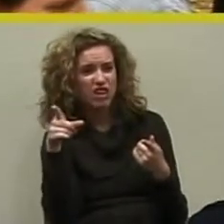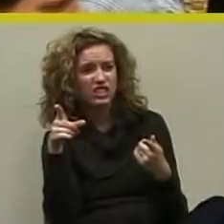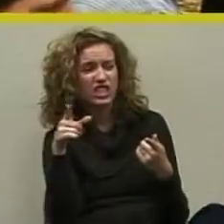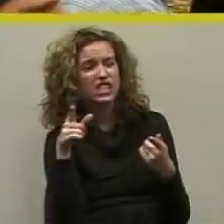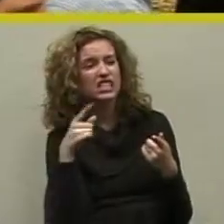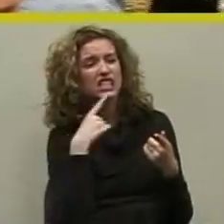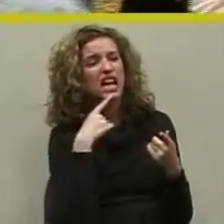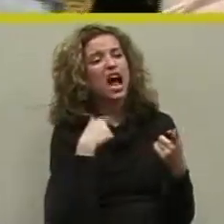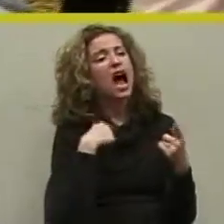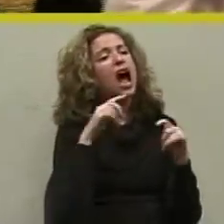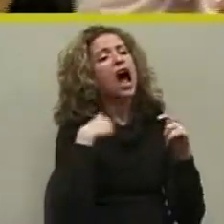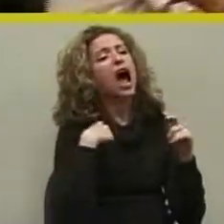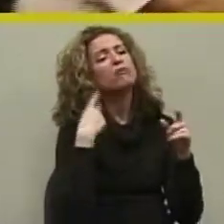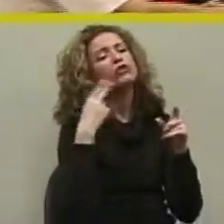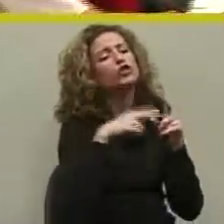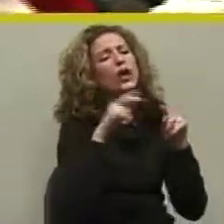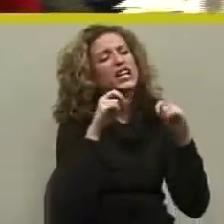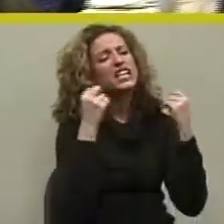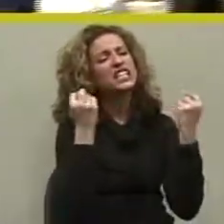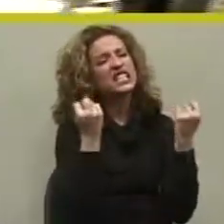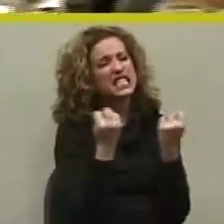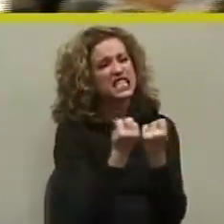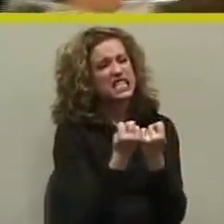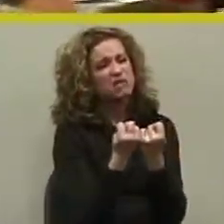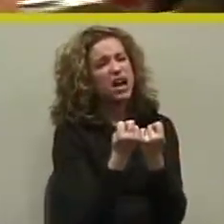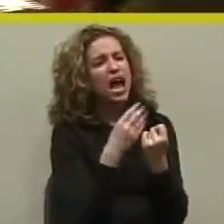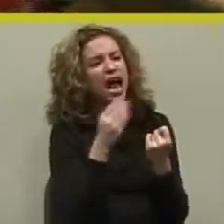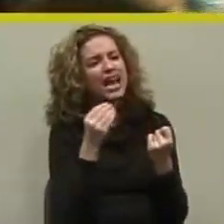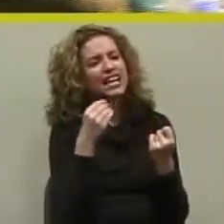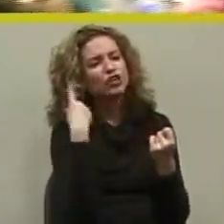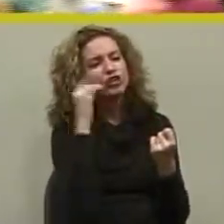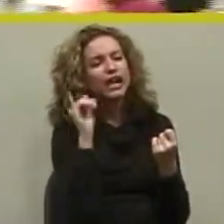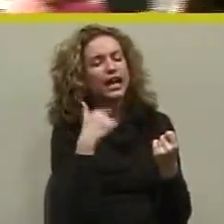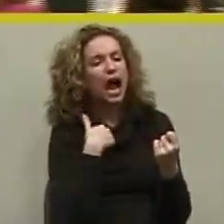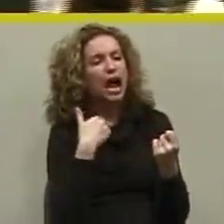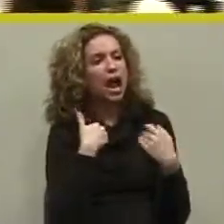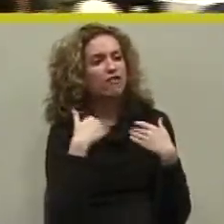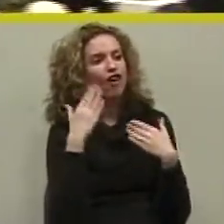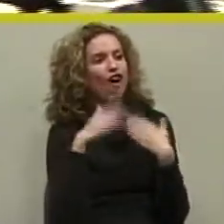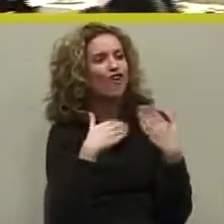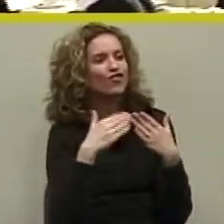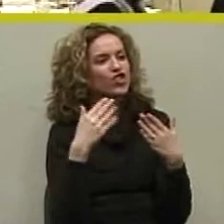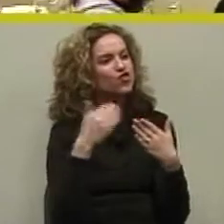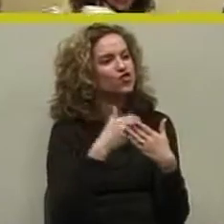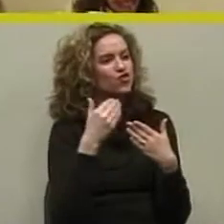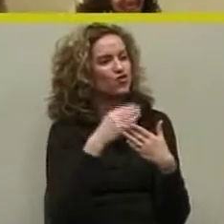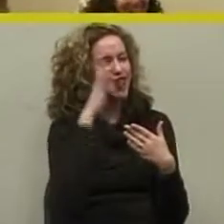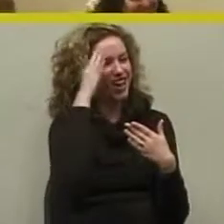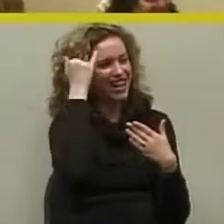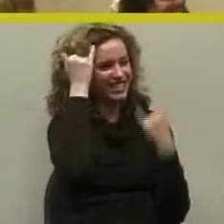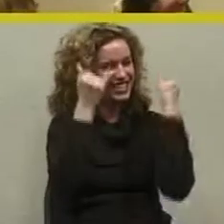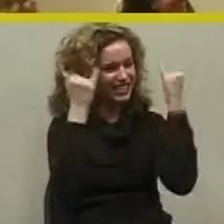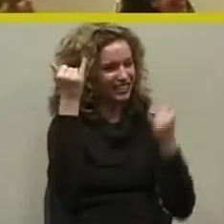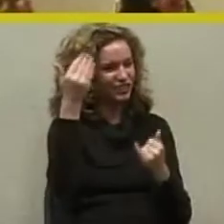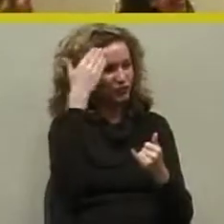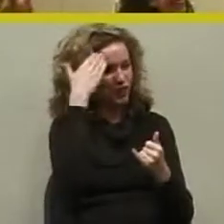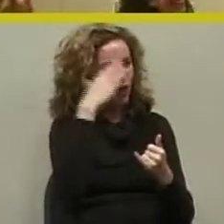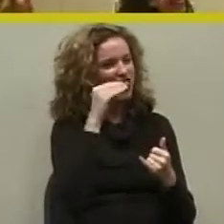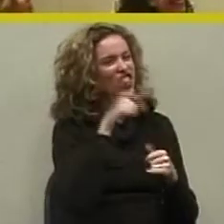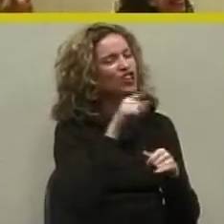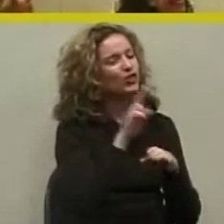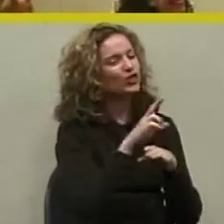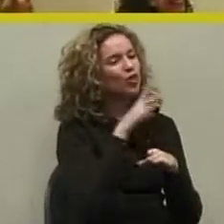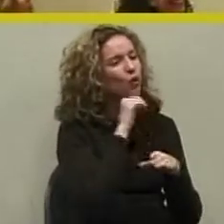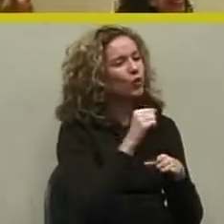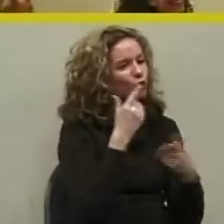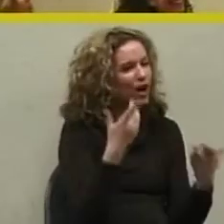skills 101. Part of the issue that you may have to be able, informally, is to talk with the staff about what